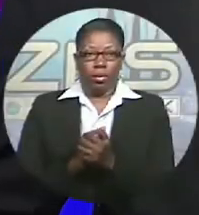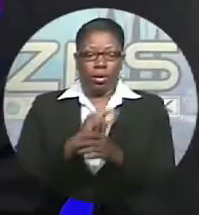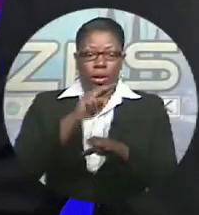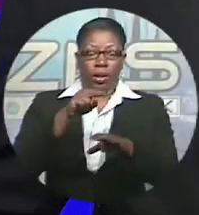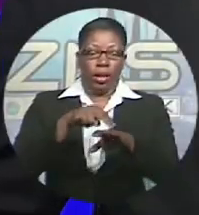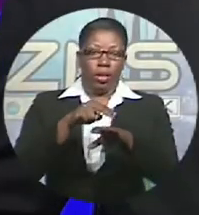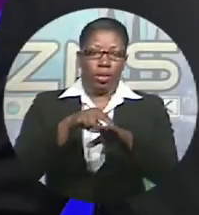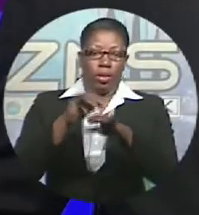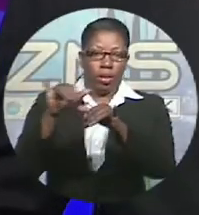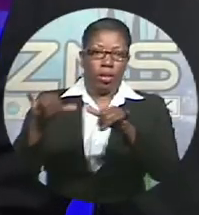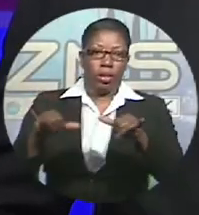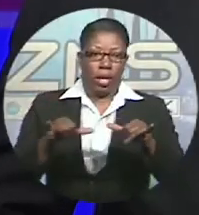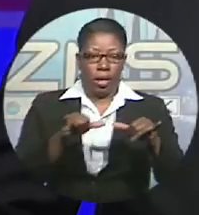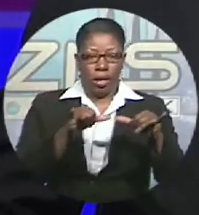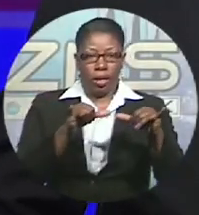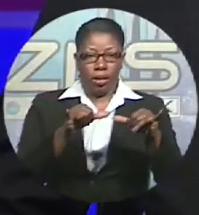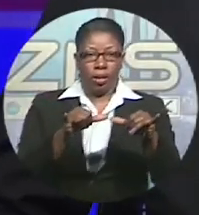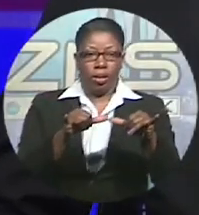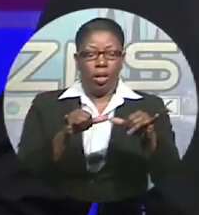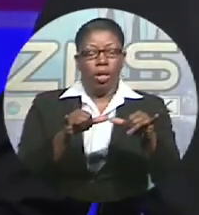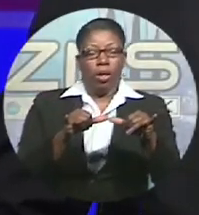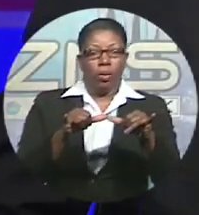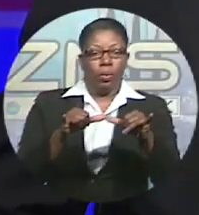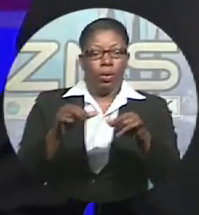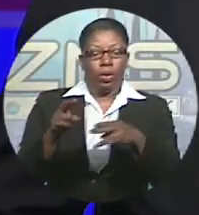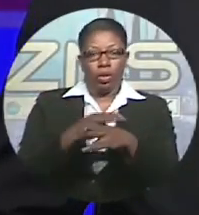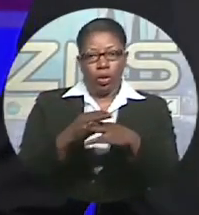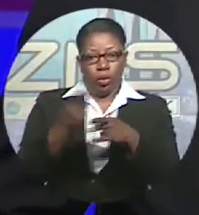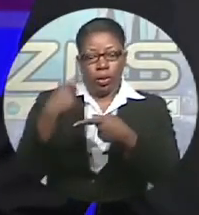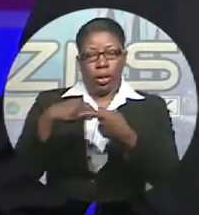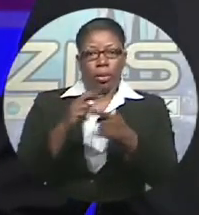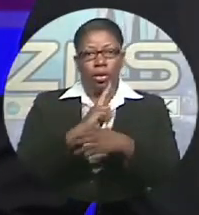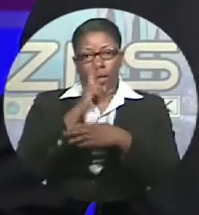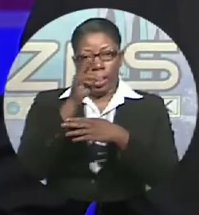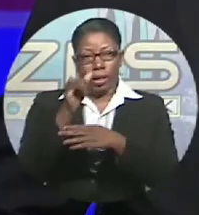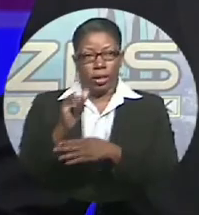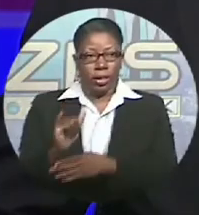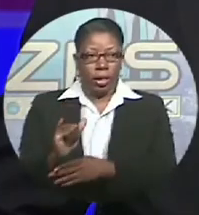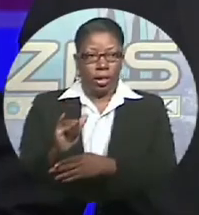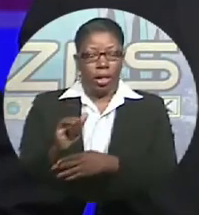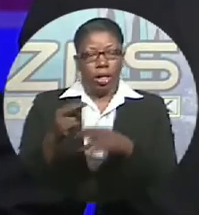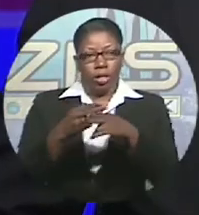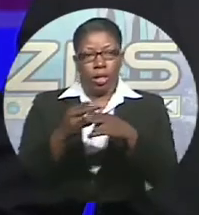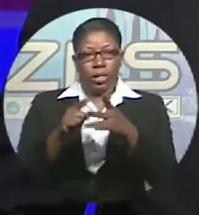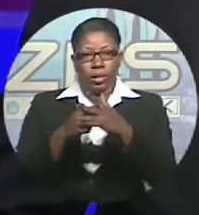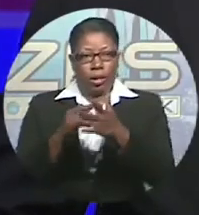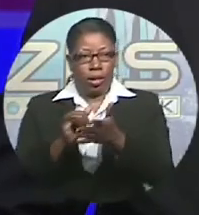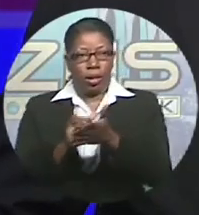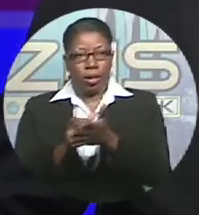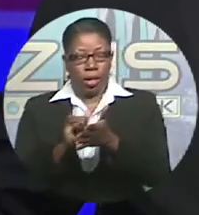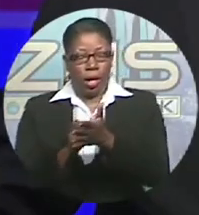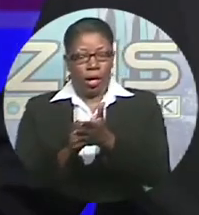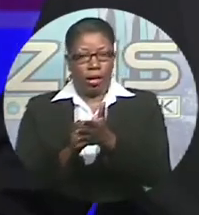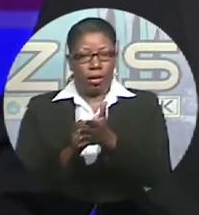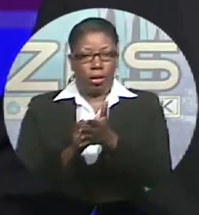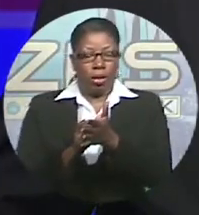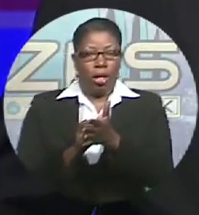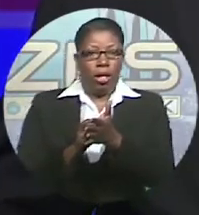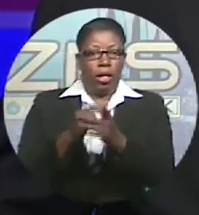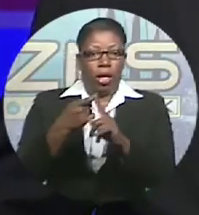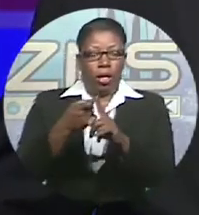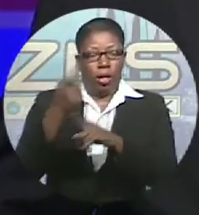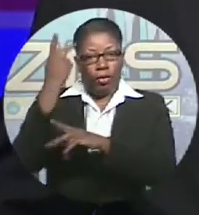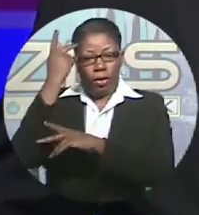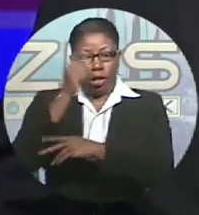The National Standards Bureau will soon become a reality as government is moving steadily towards its establishment. We heard from Trade Commission Chairman Philip